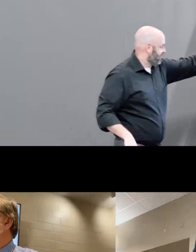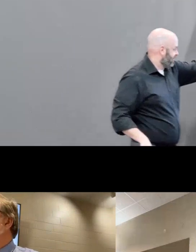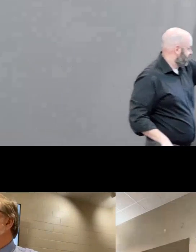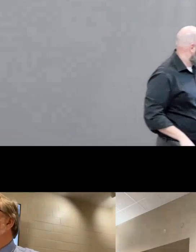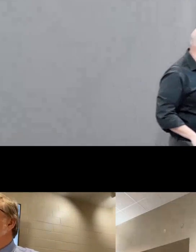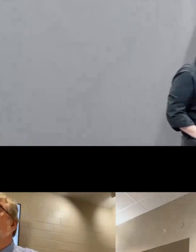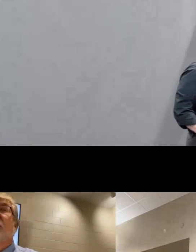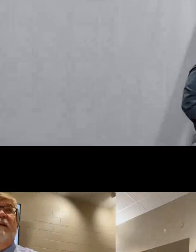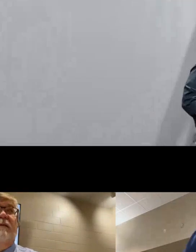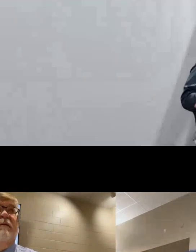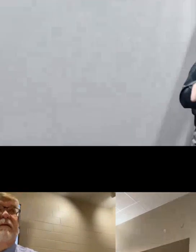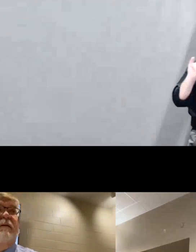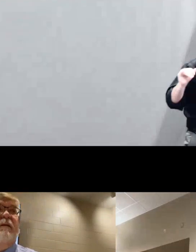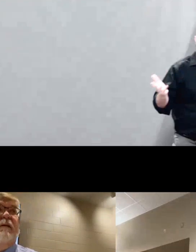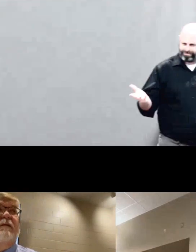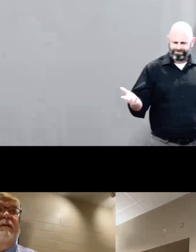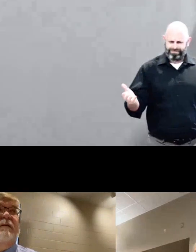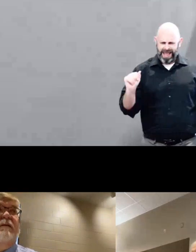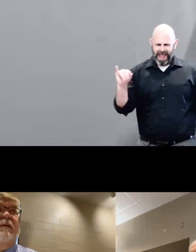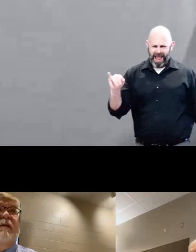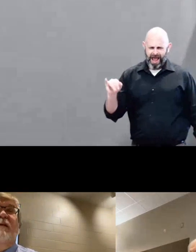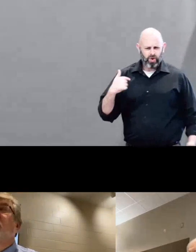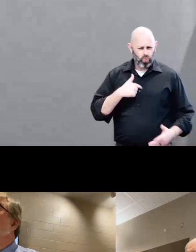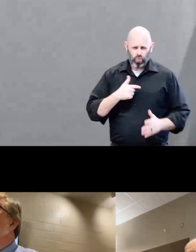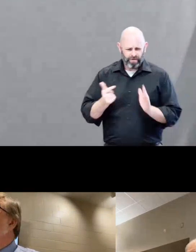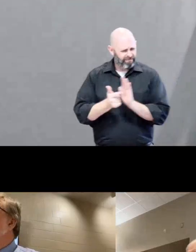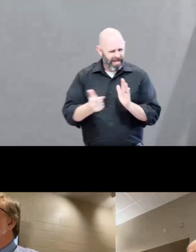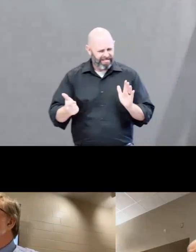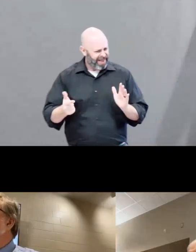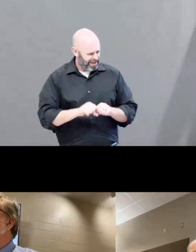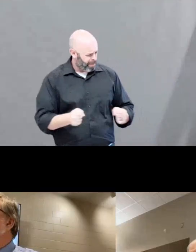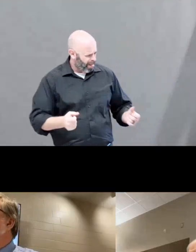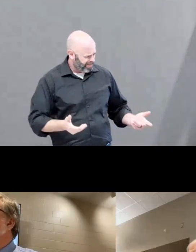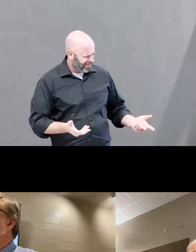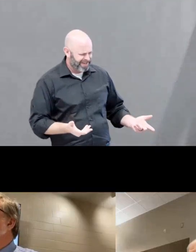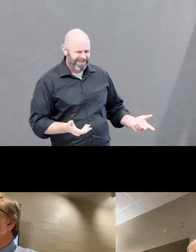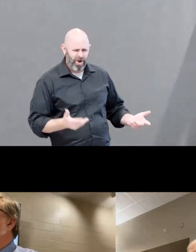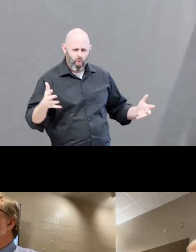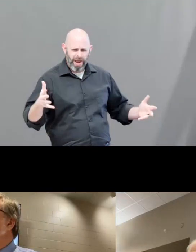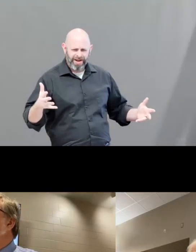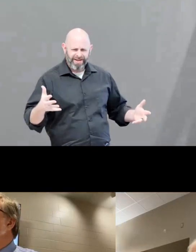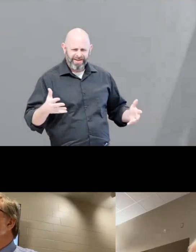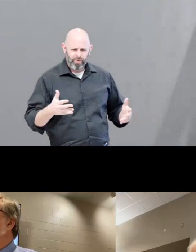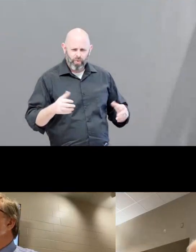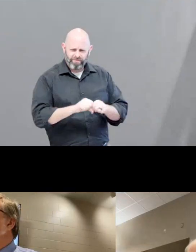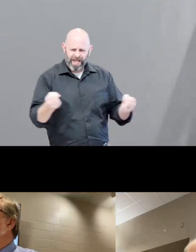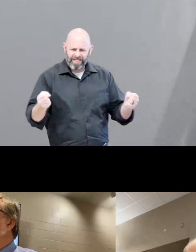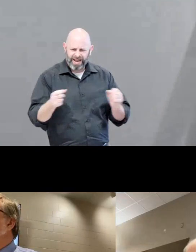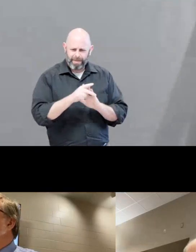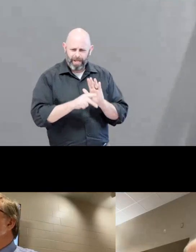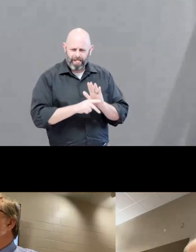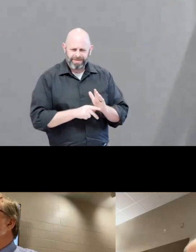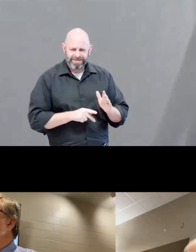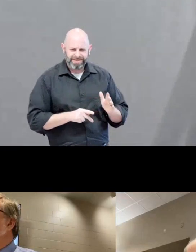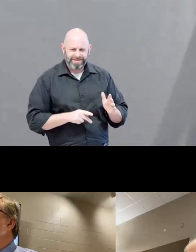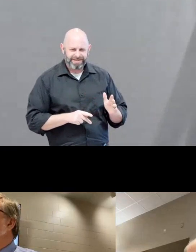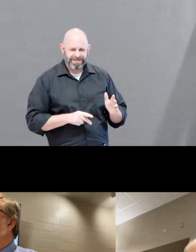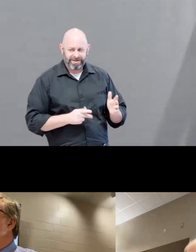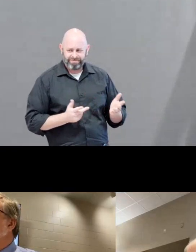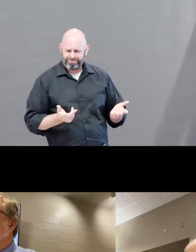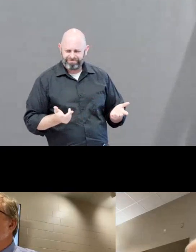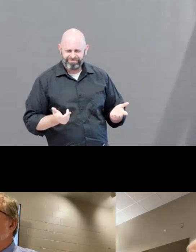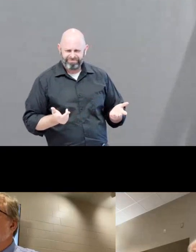Yes. I think we're violating our policy. Are we